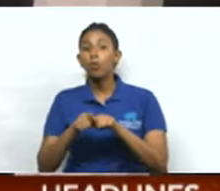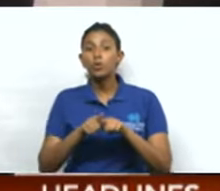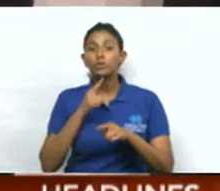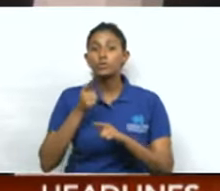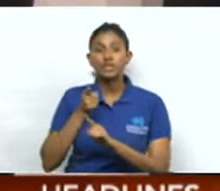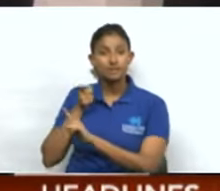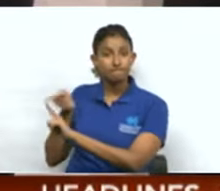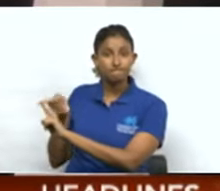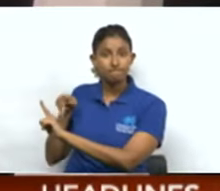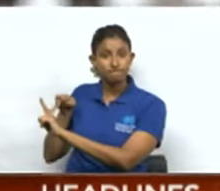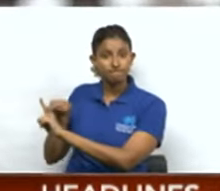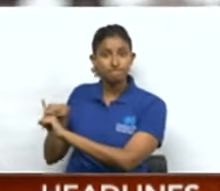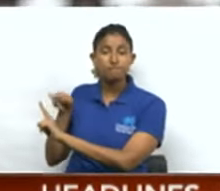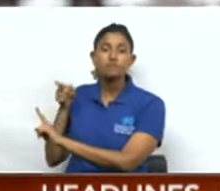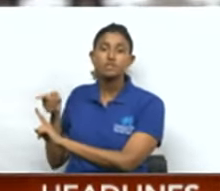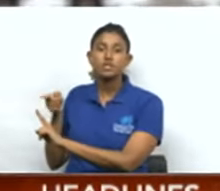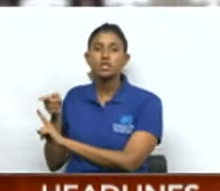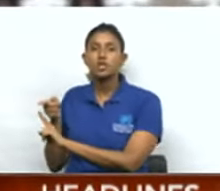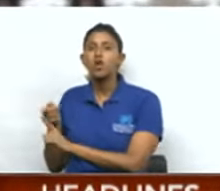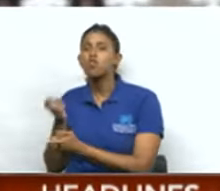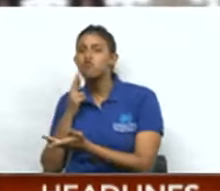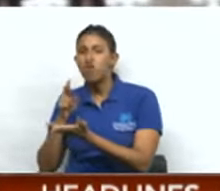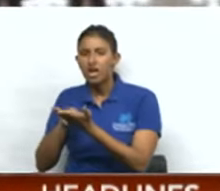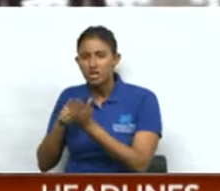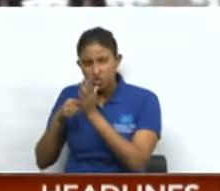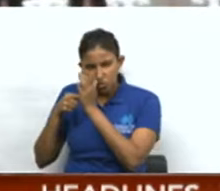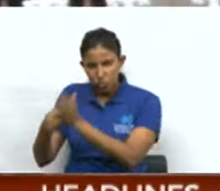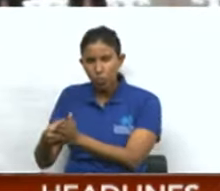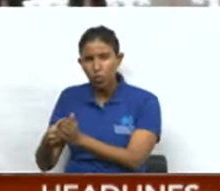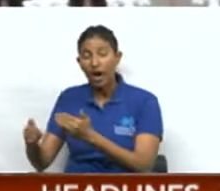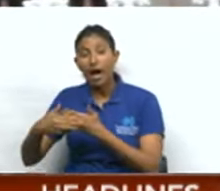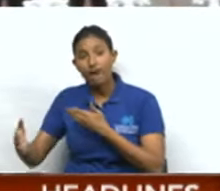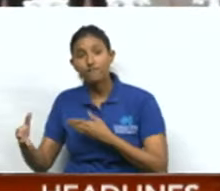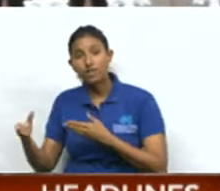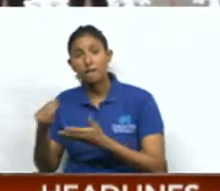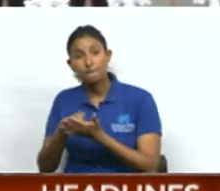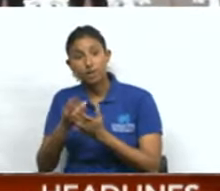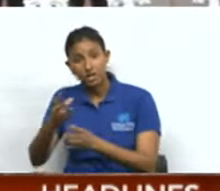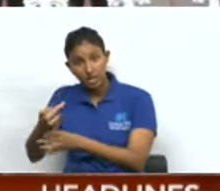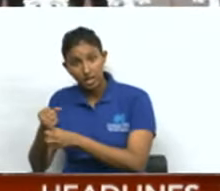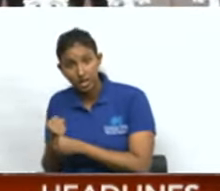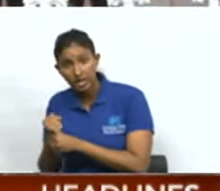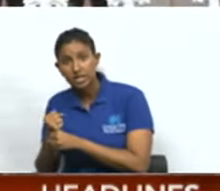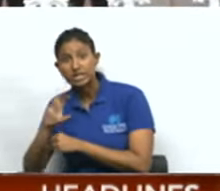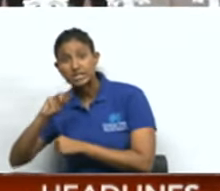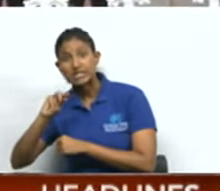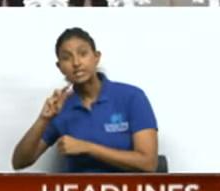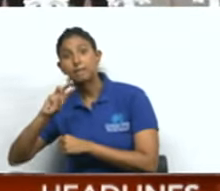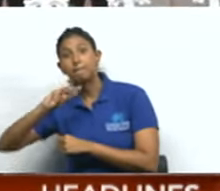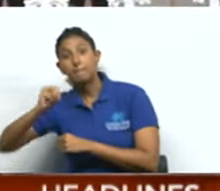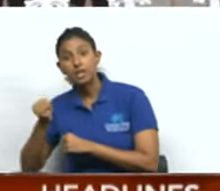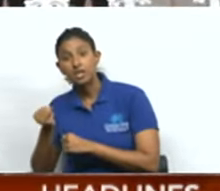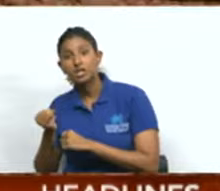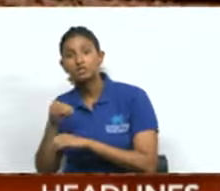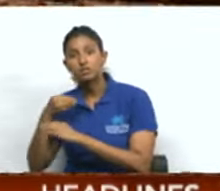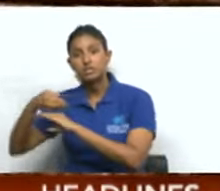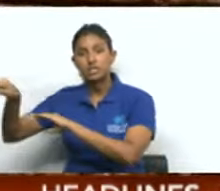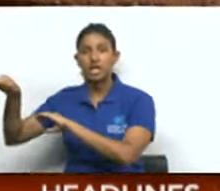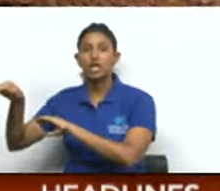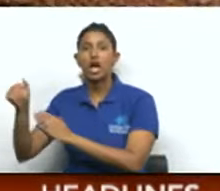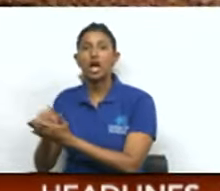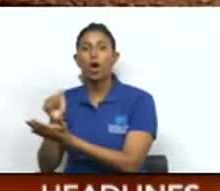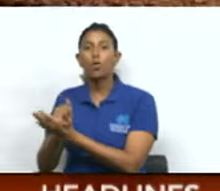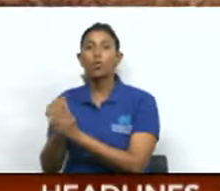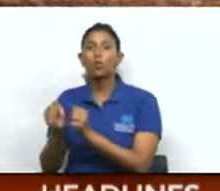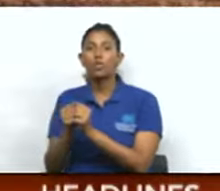Filbert's financial records showed that after receiving the funds, $6 million was transferred to Debadin's account held with Scotiabank.